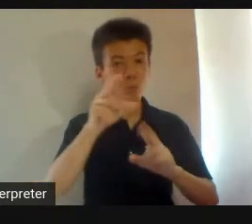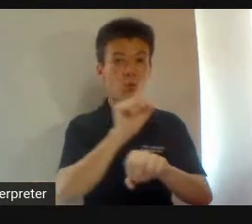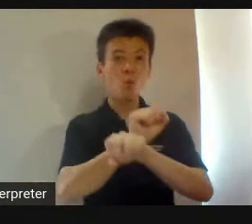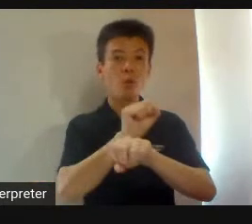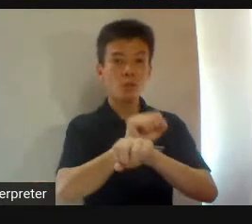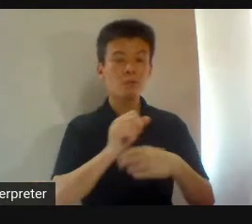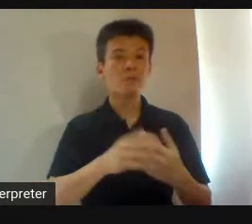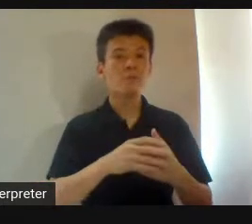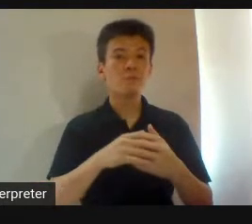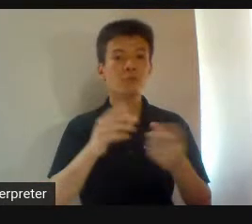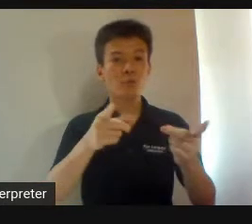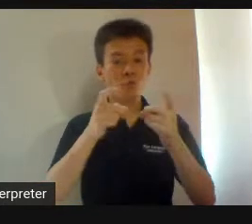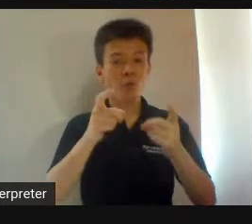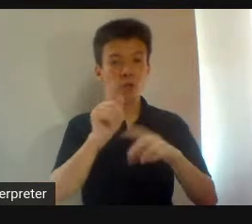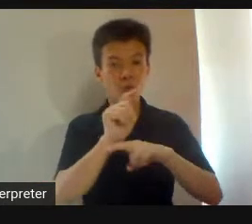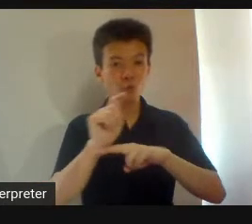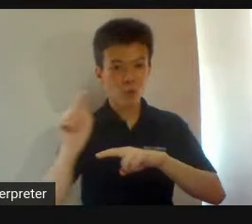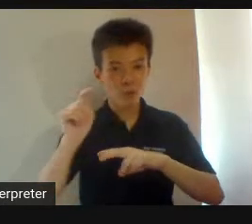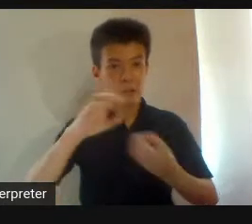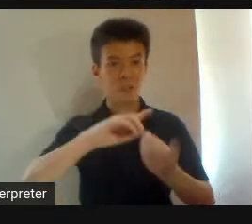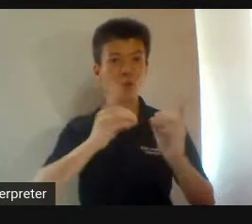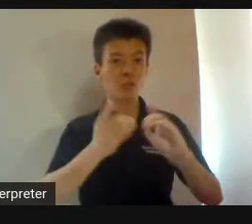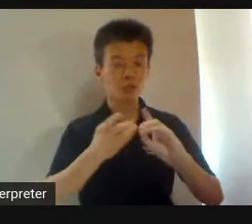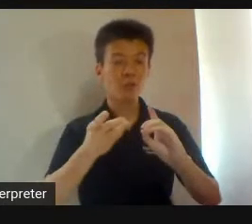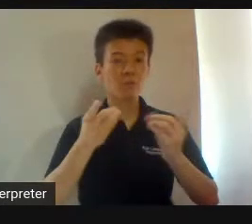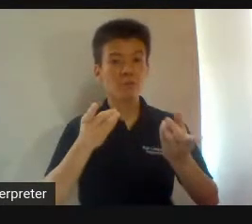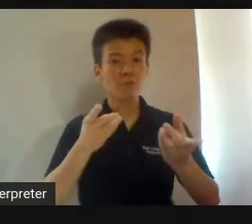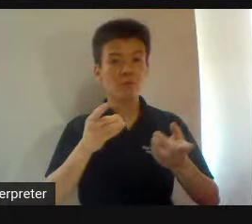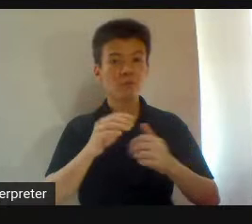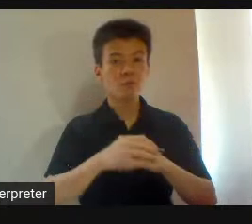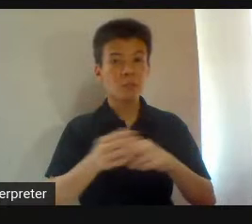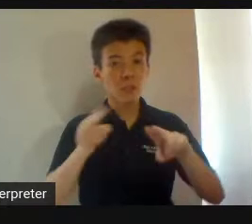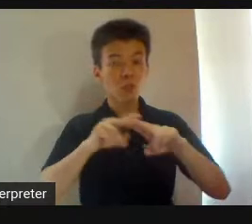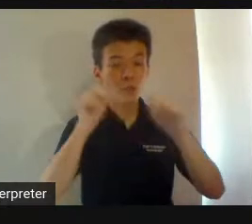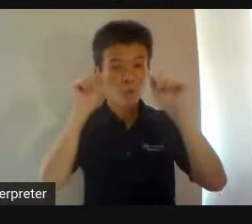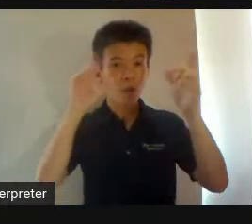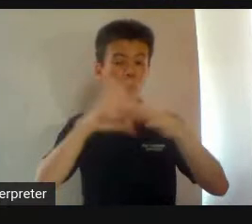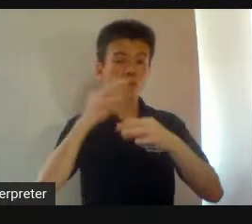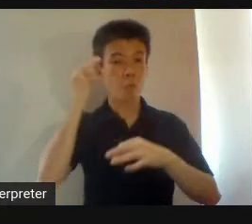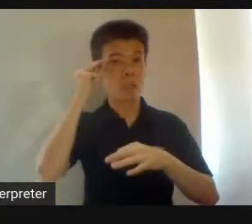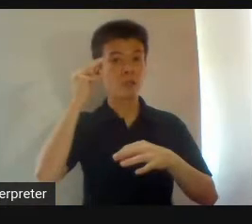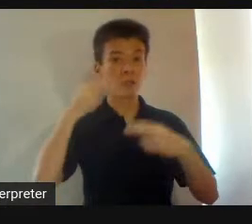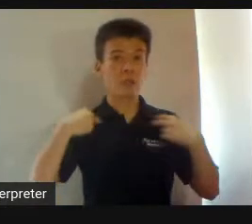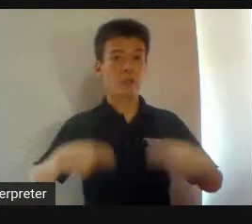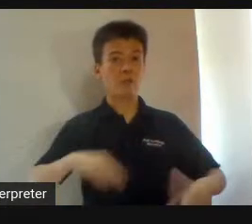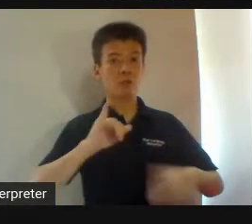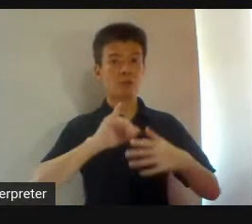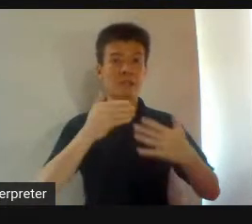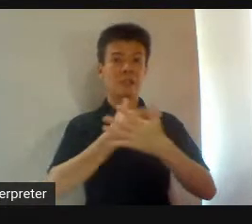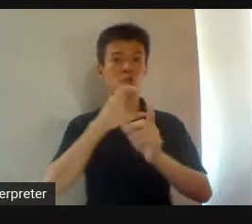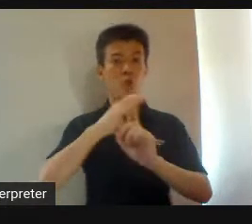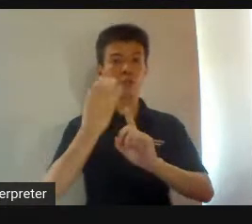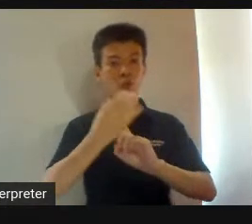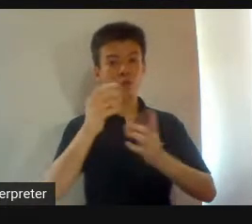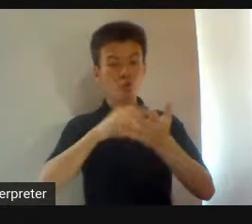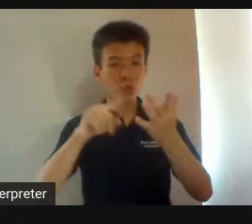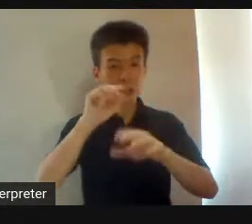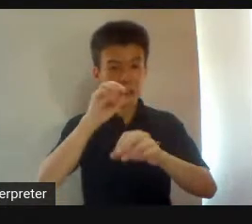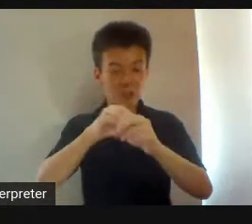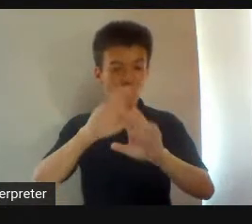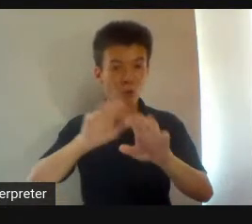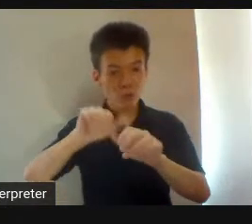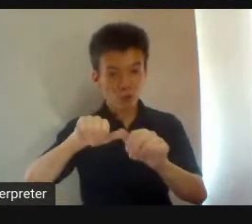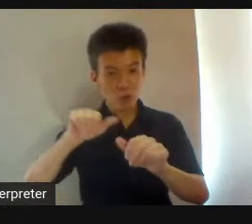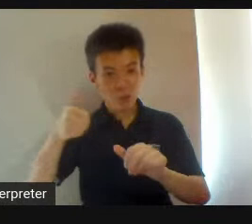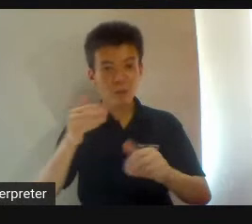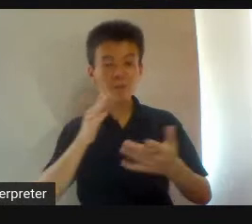a fast-track digitalization, an increased awareness of mental health, and this new culture of checking in on each other and